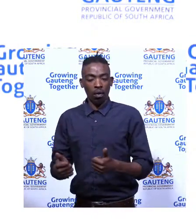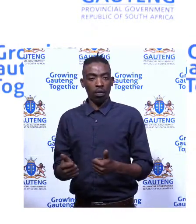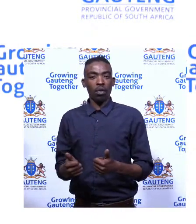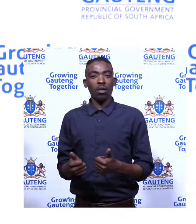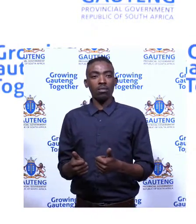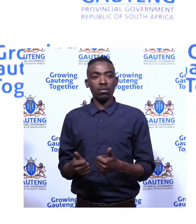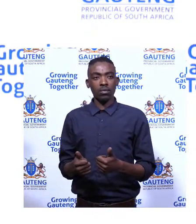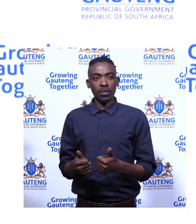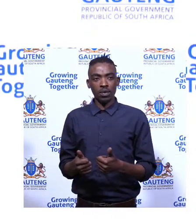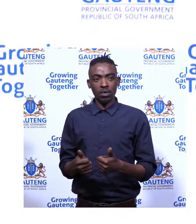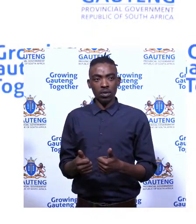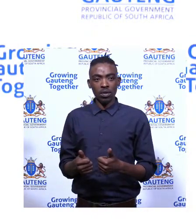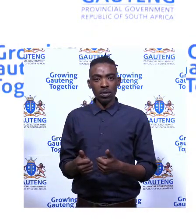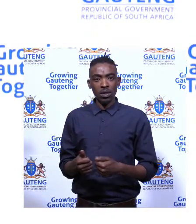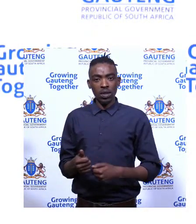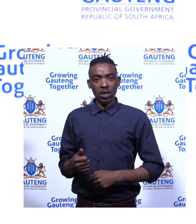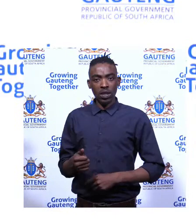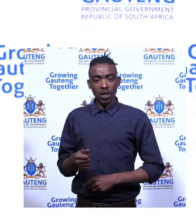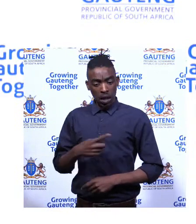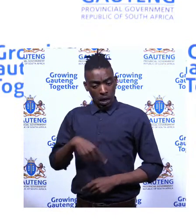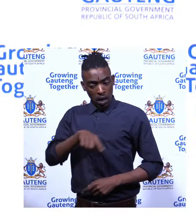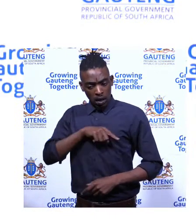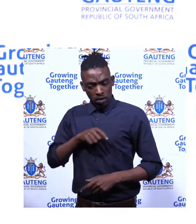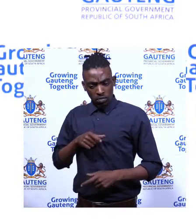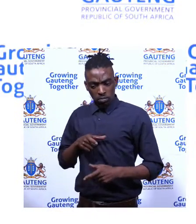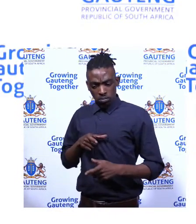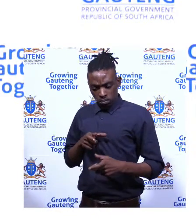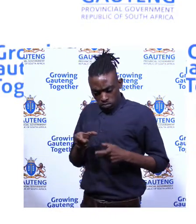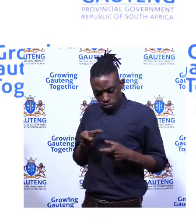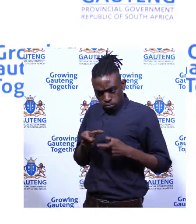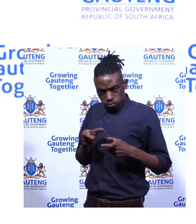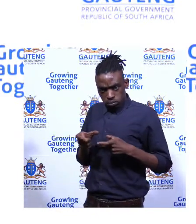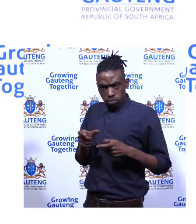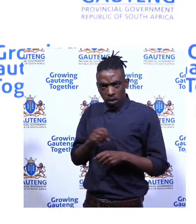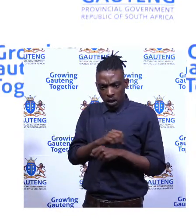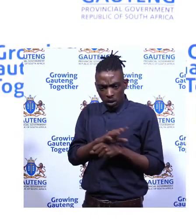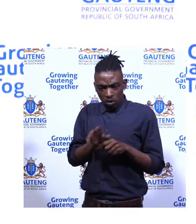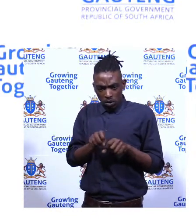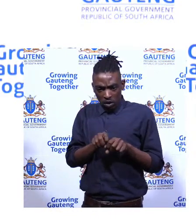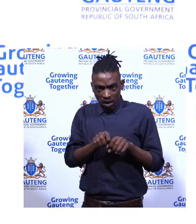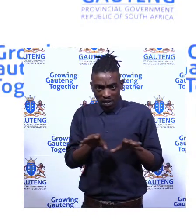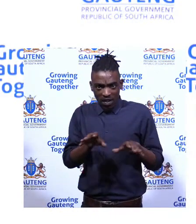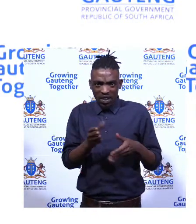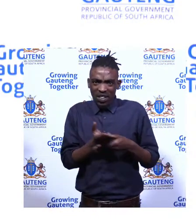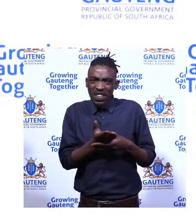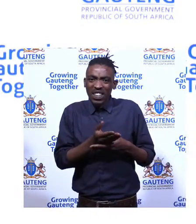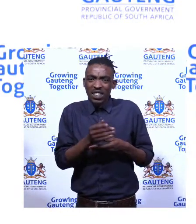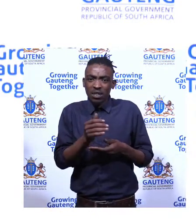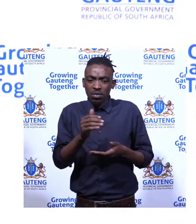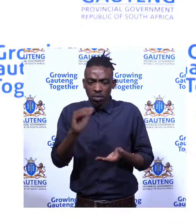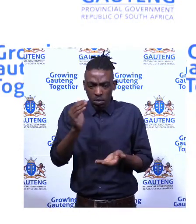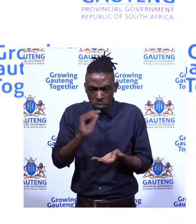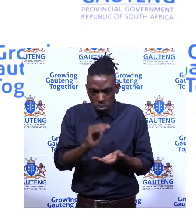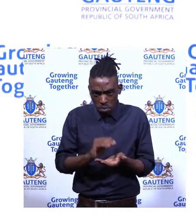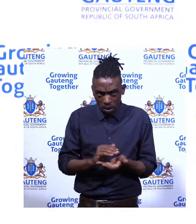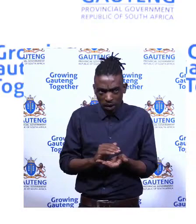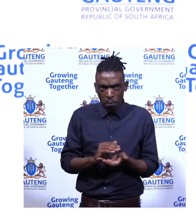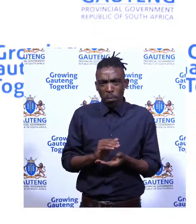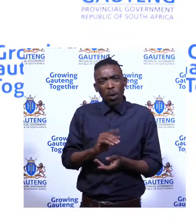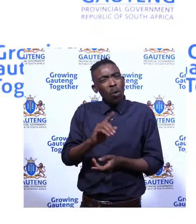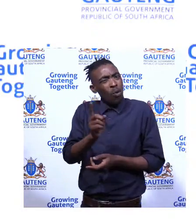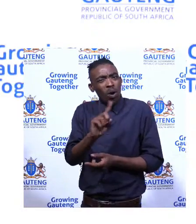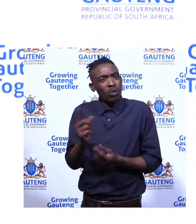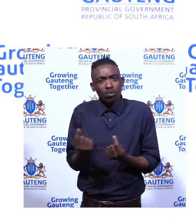as we in managing the pandemic, I have no doubt that the critical discussion, so what is it